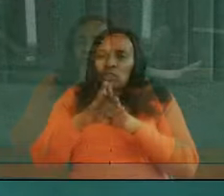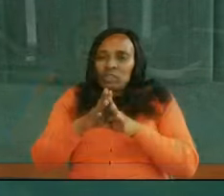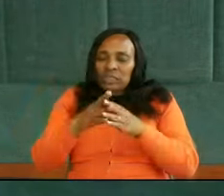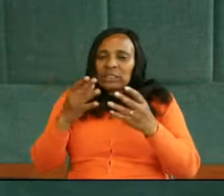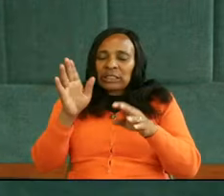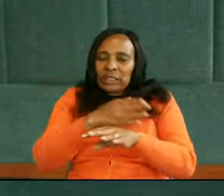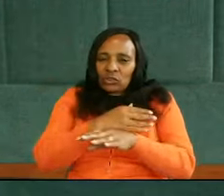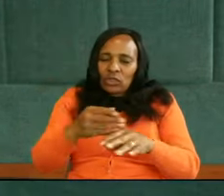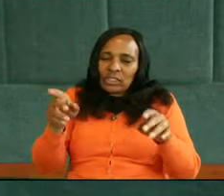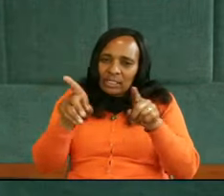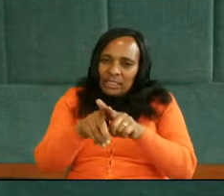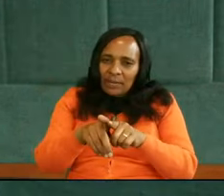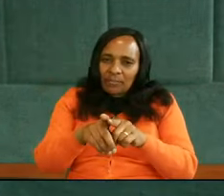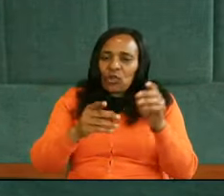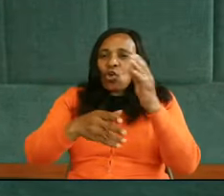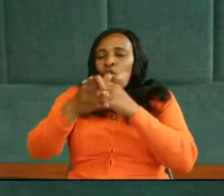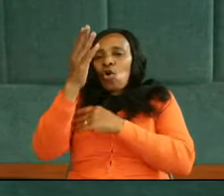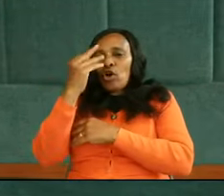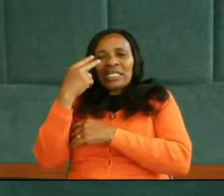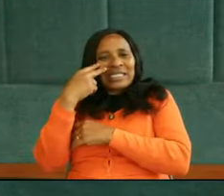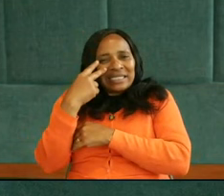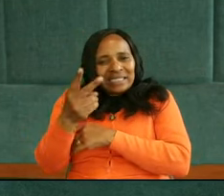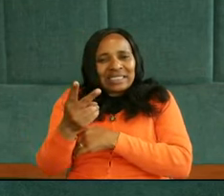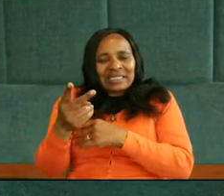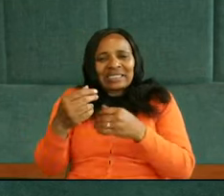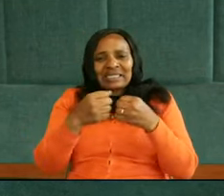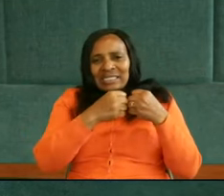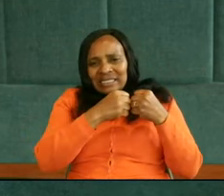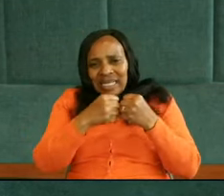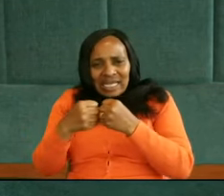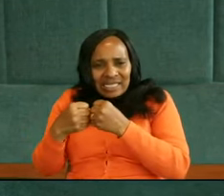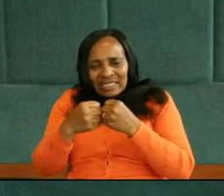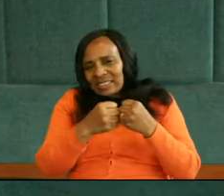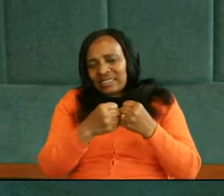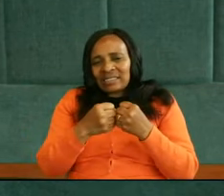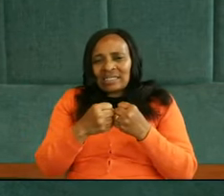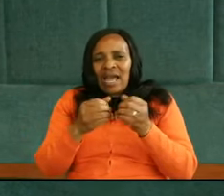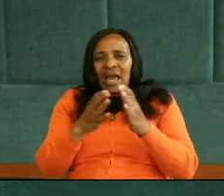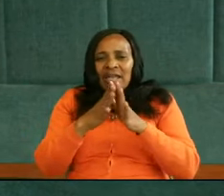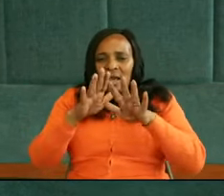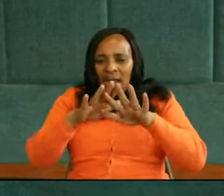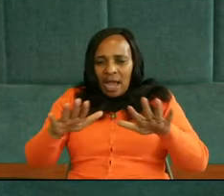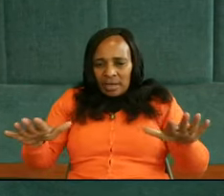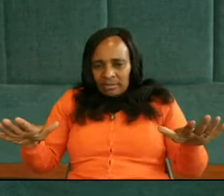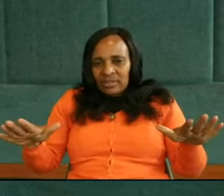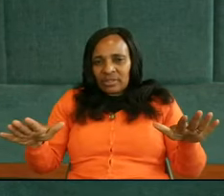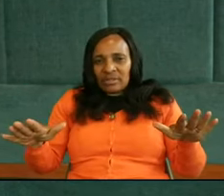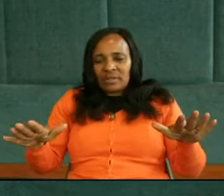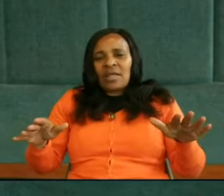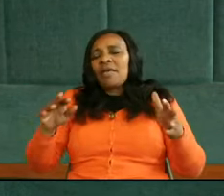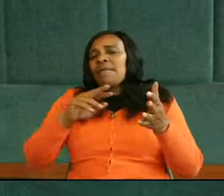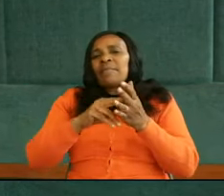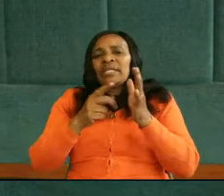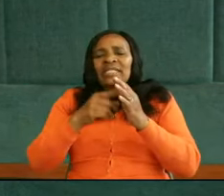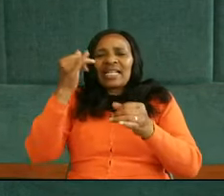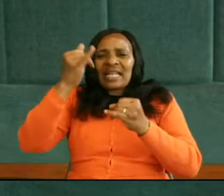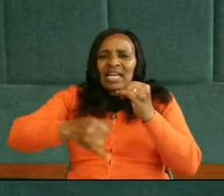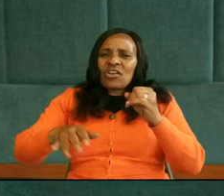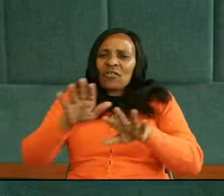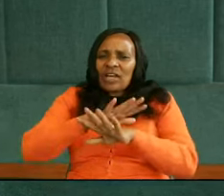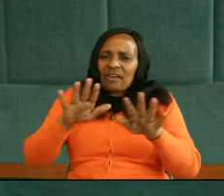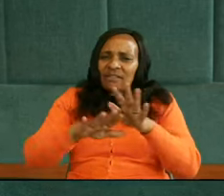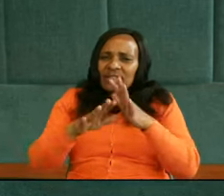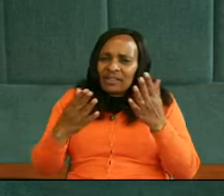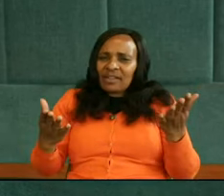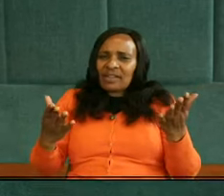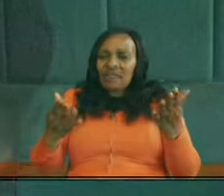a song as well. God sees the storm. God sees the rainbow through the storm. There's always a rainbow at the end of every single storm that we face in